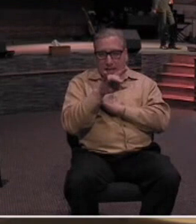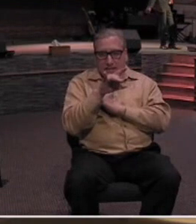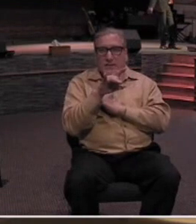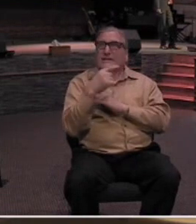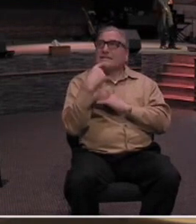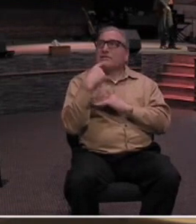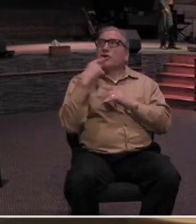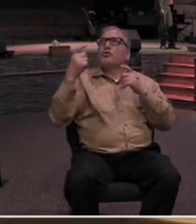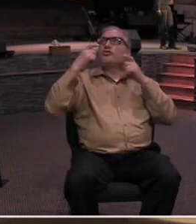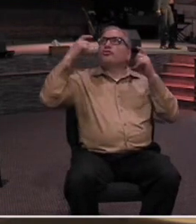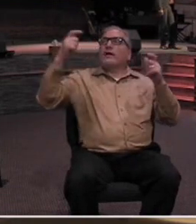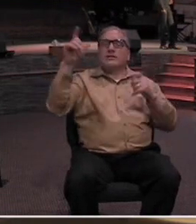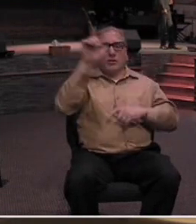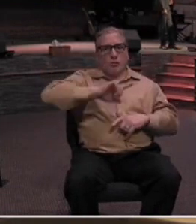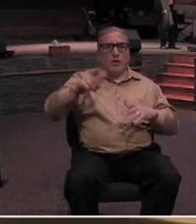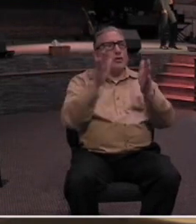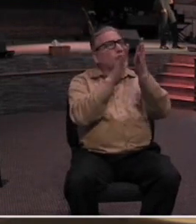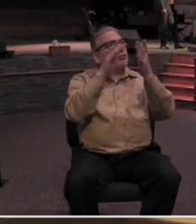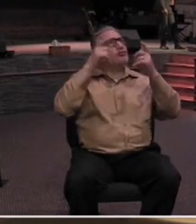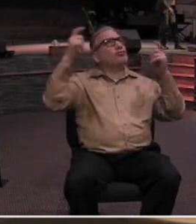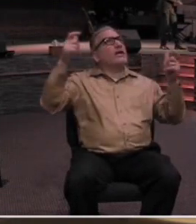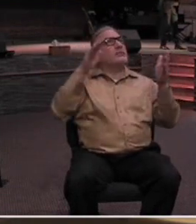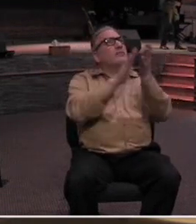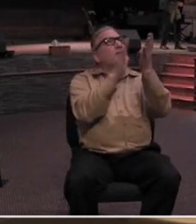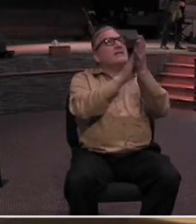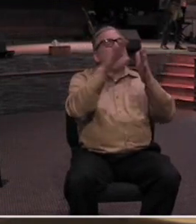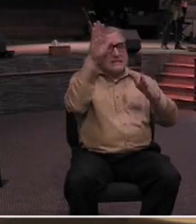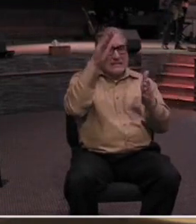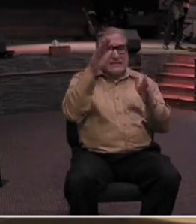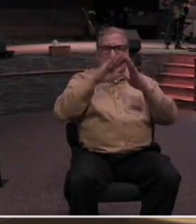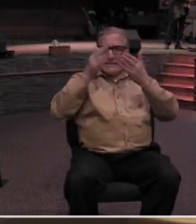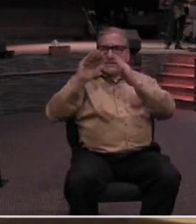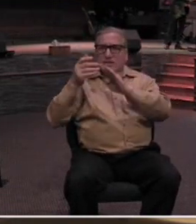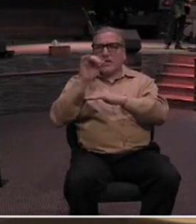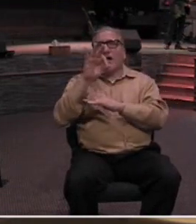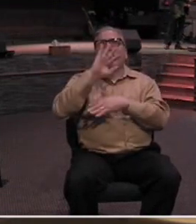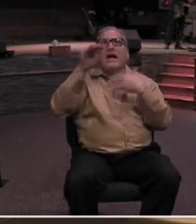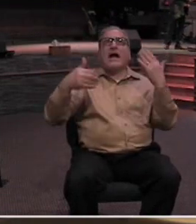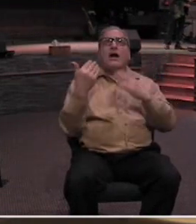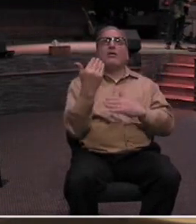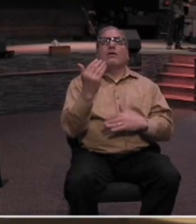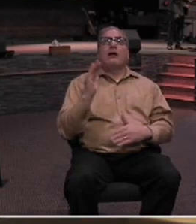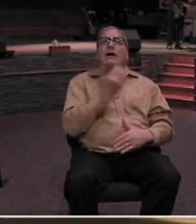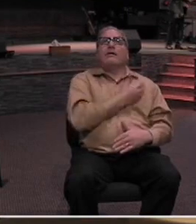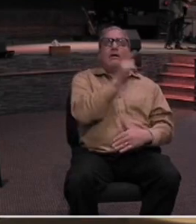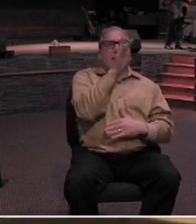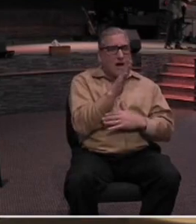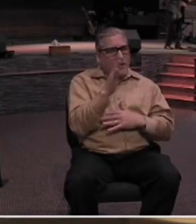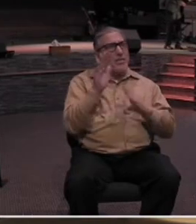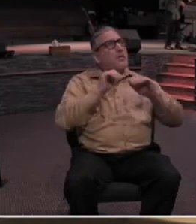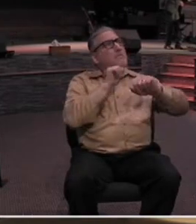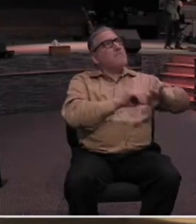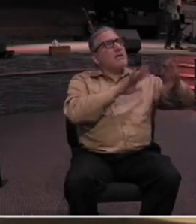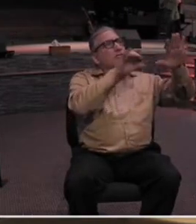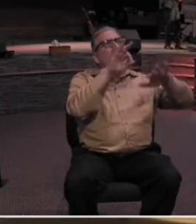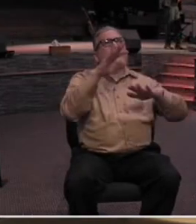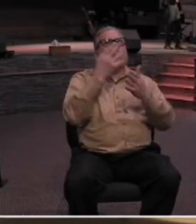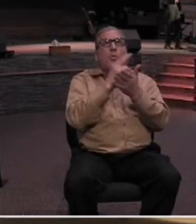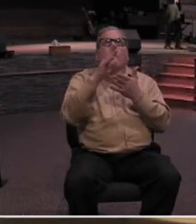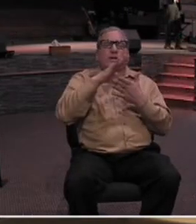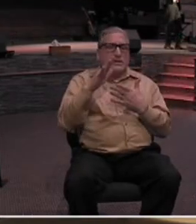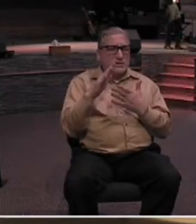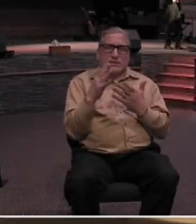and greatly to be praised in the city of our God, in the mountain of his holiness, beautiful for situation.